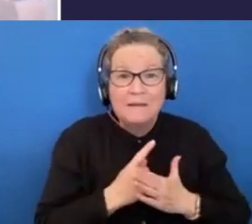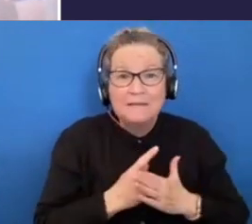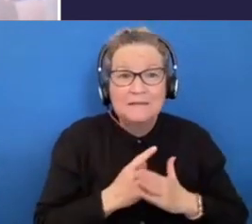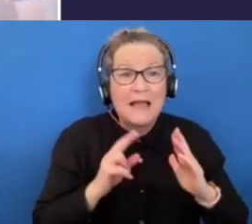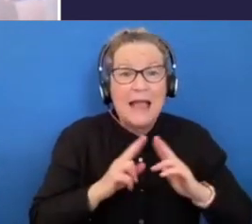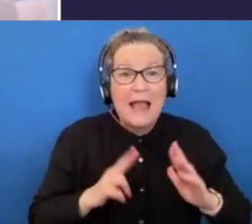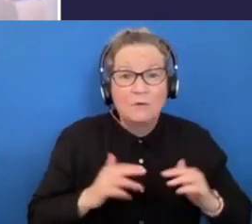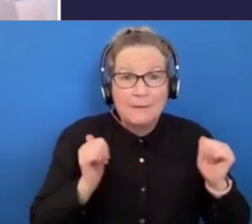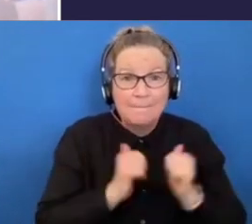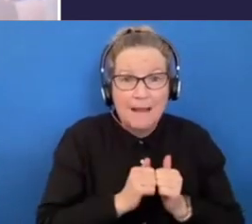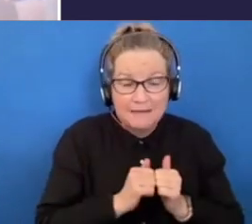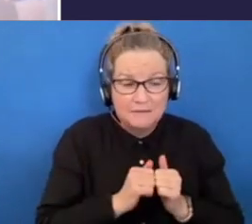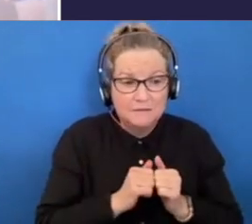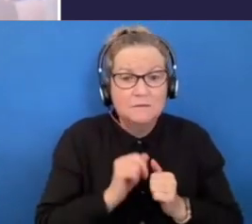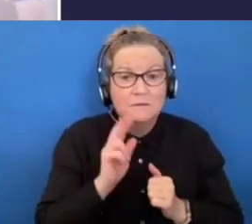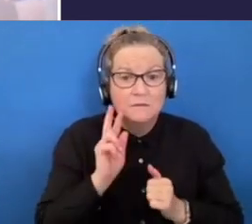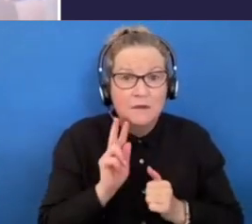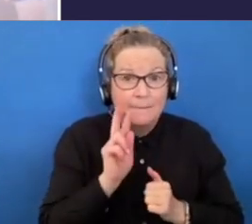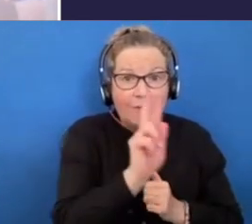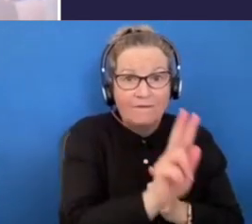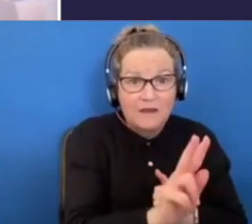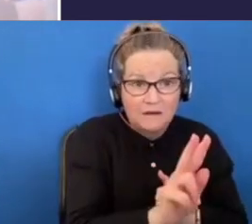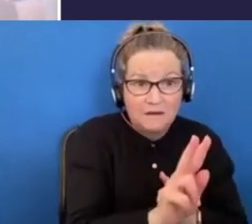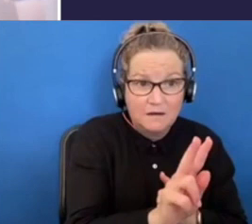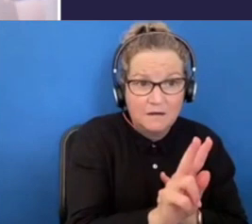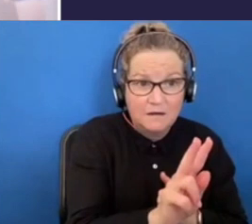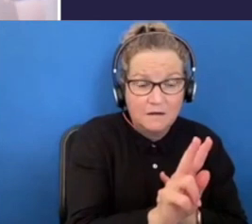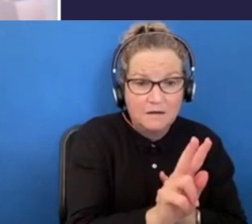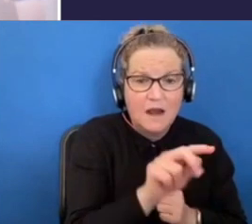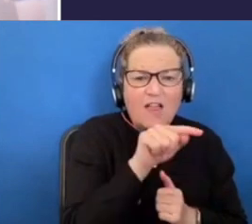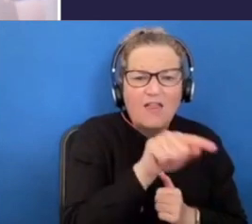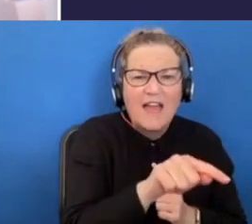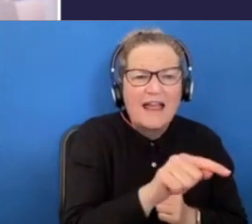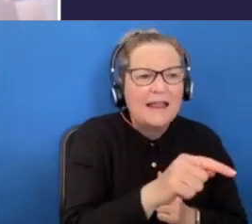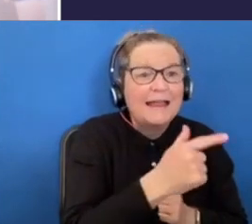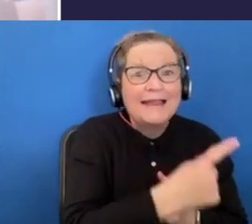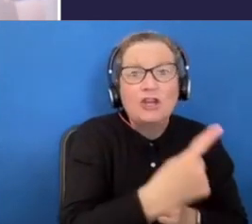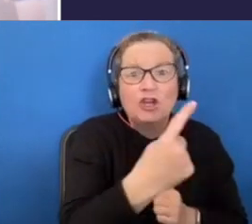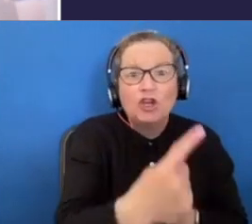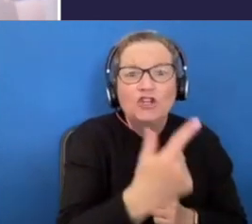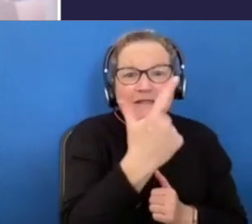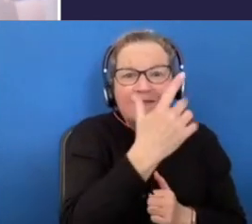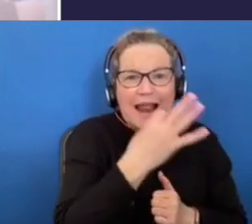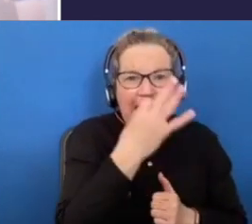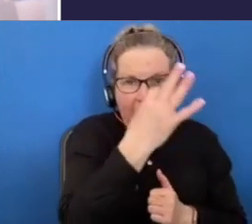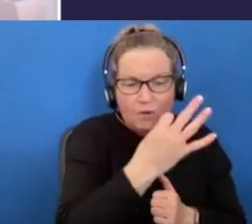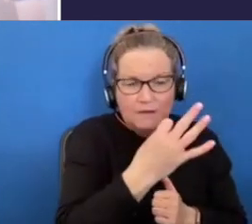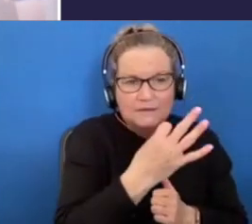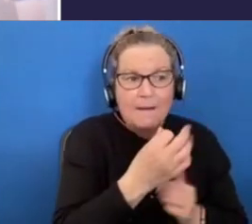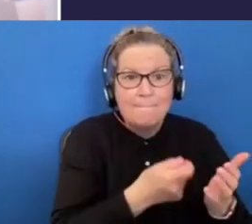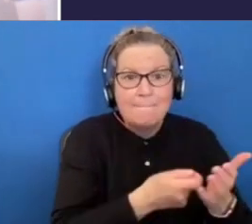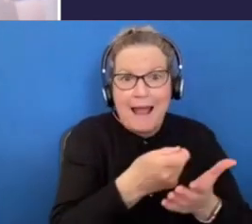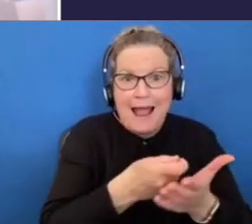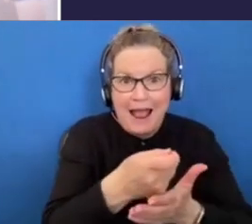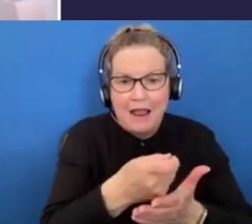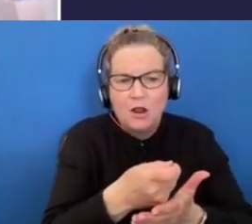of the 2 is given guaranteed 7 hours of paid time that they support Jess for every week. But it's